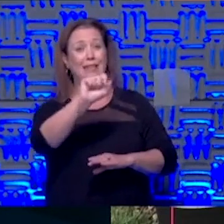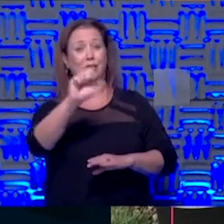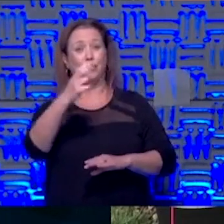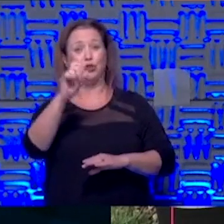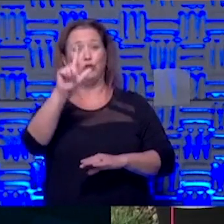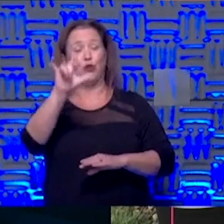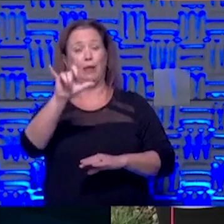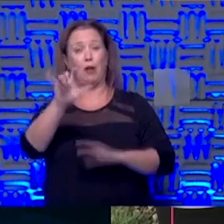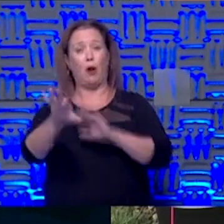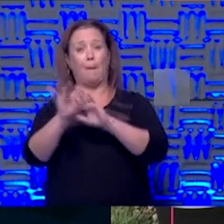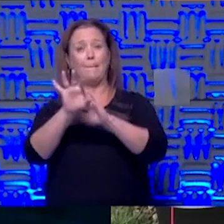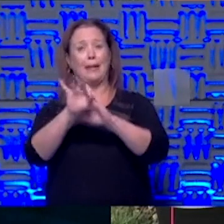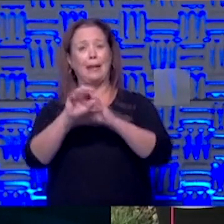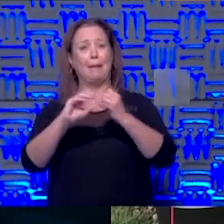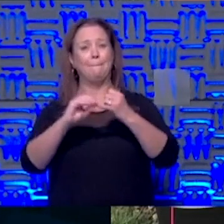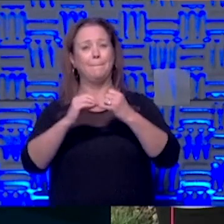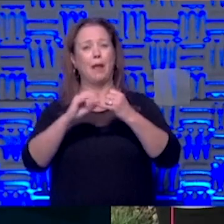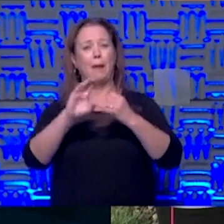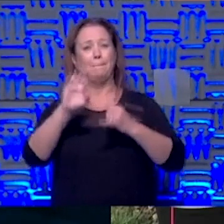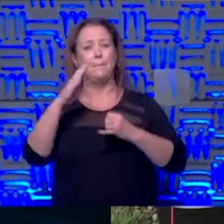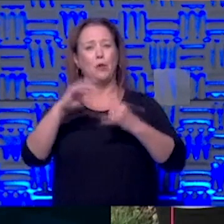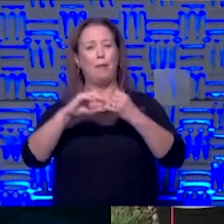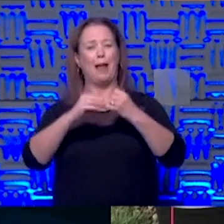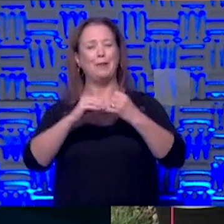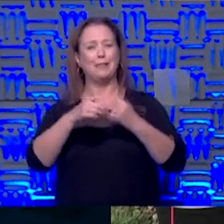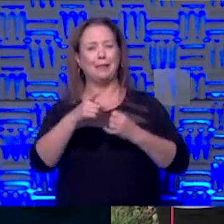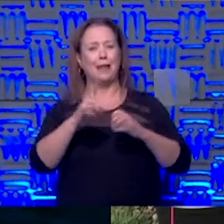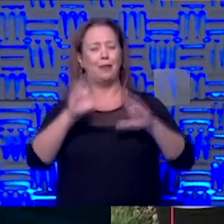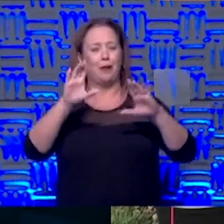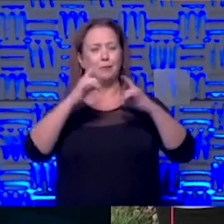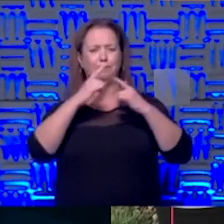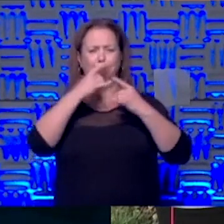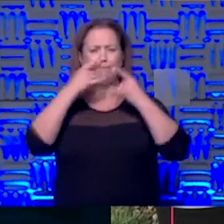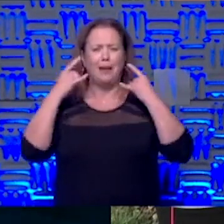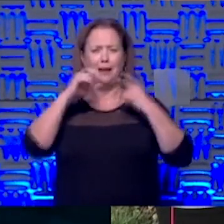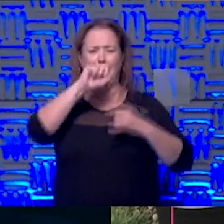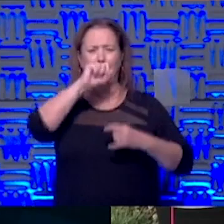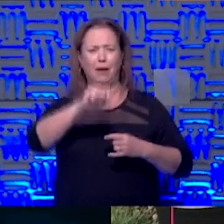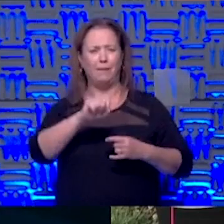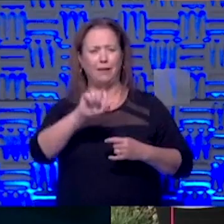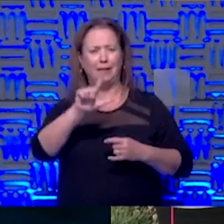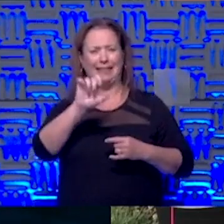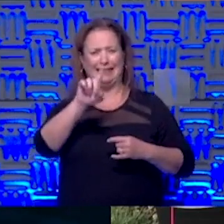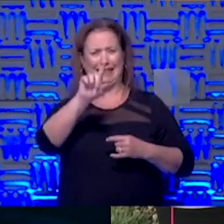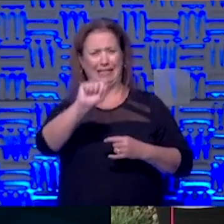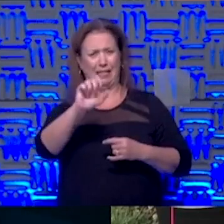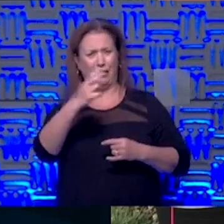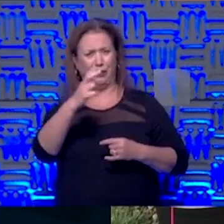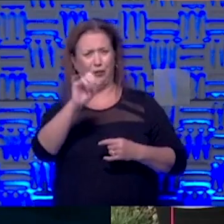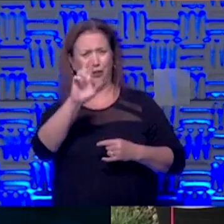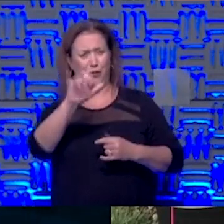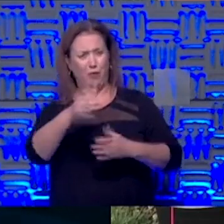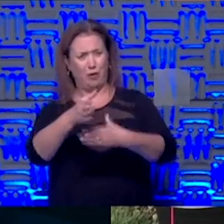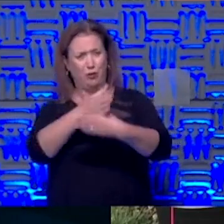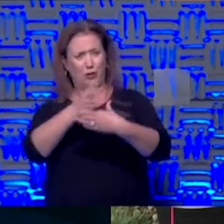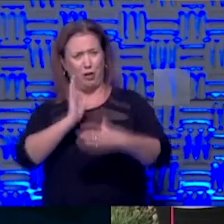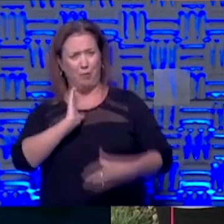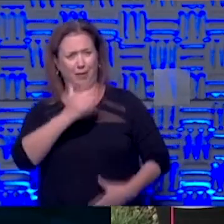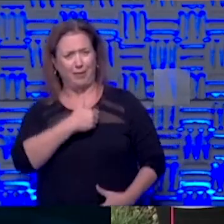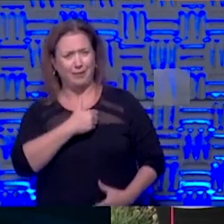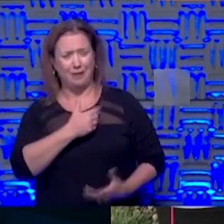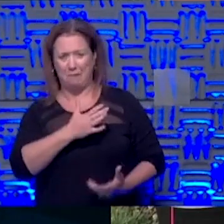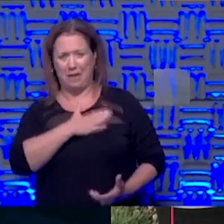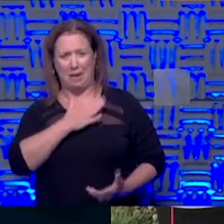blueberry picking. They look awesome in their masks, and I love blueberries. The blueberries look hey, good. Linda and Shirley, if y'all ever want to share those blueberries, I'm all about